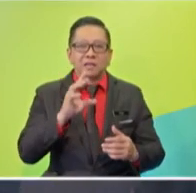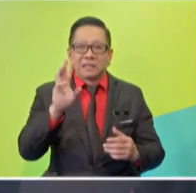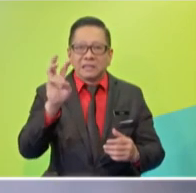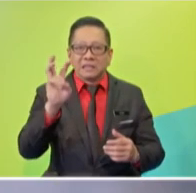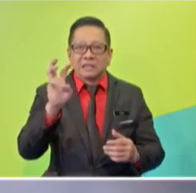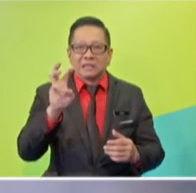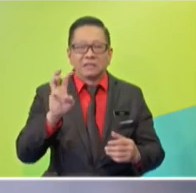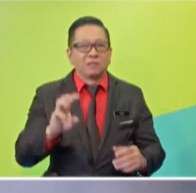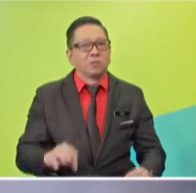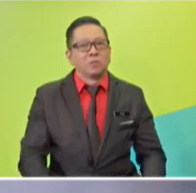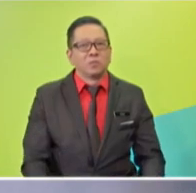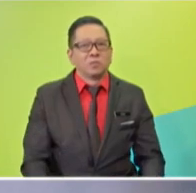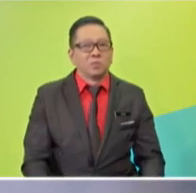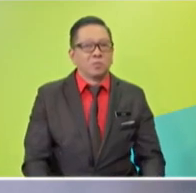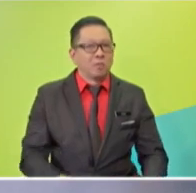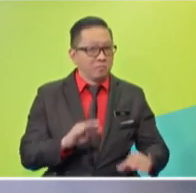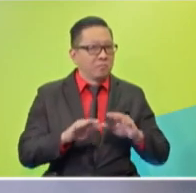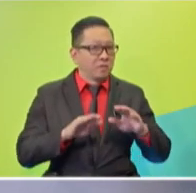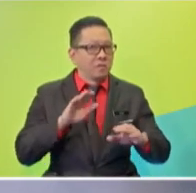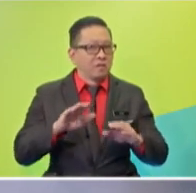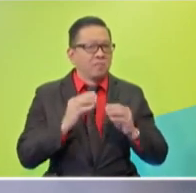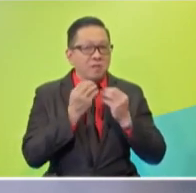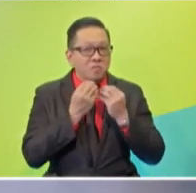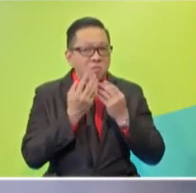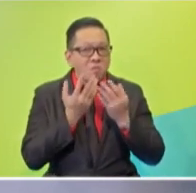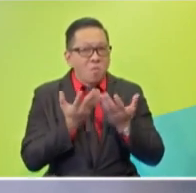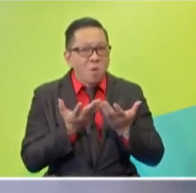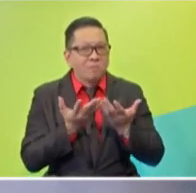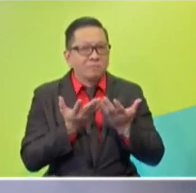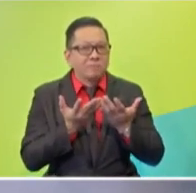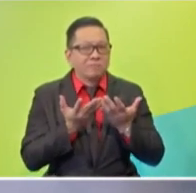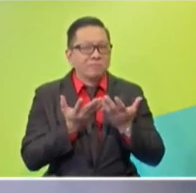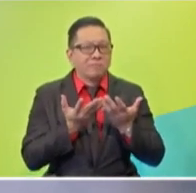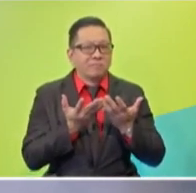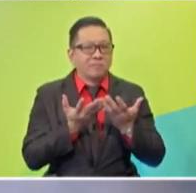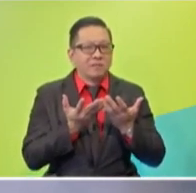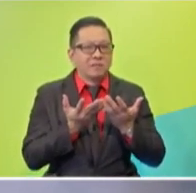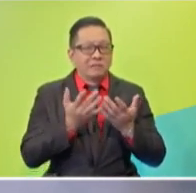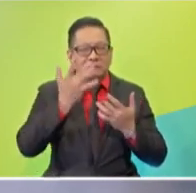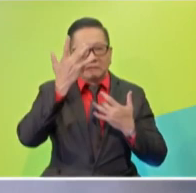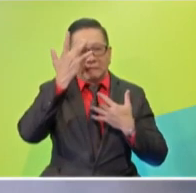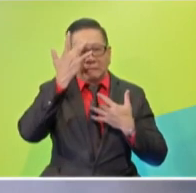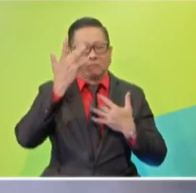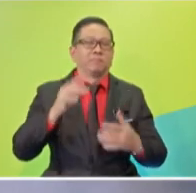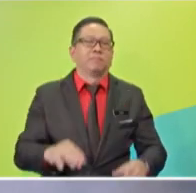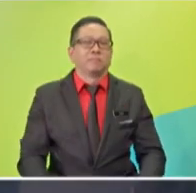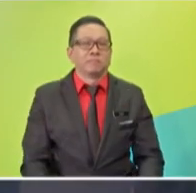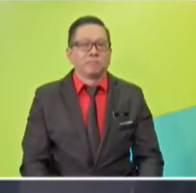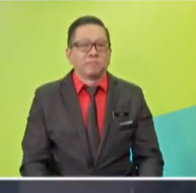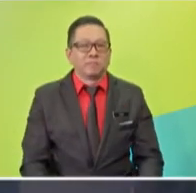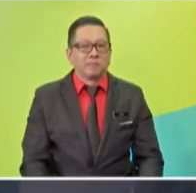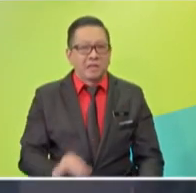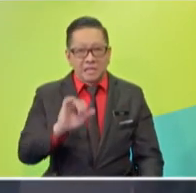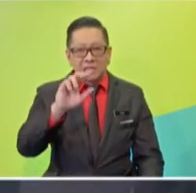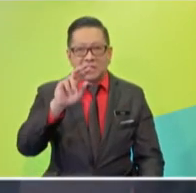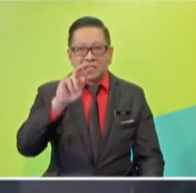That is why one of the steps you have to warm the ice cream so yes. you won't get like brain freeze. True. Mm-hmm. Okay? Jin